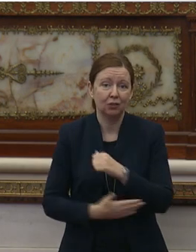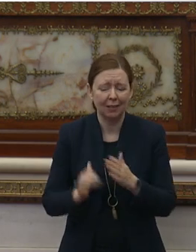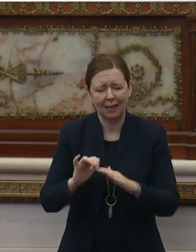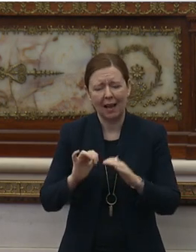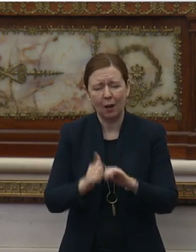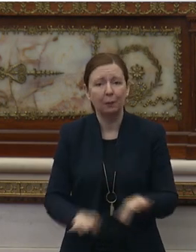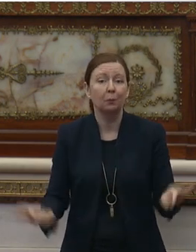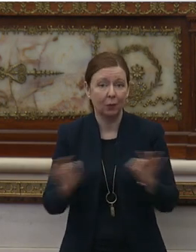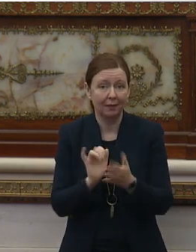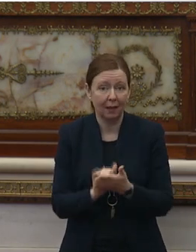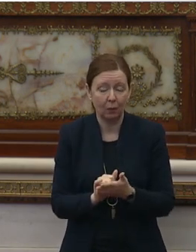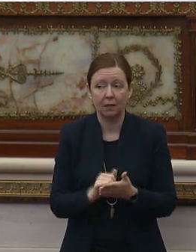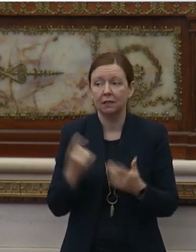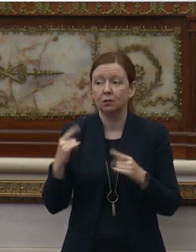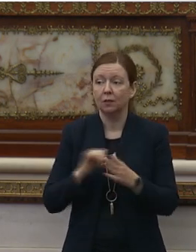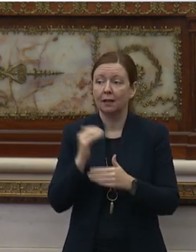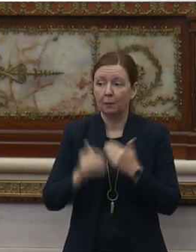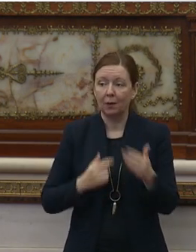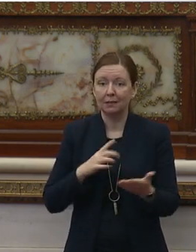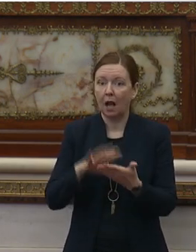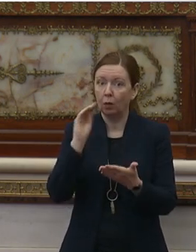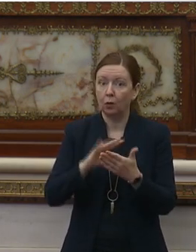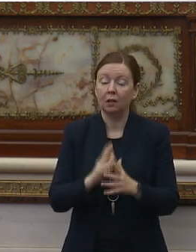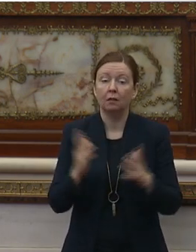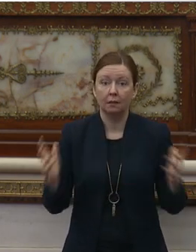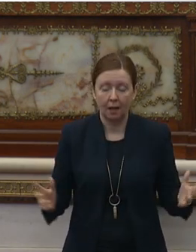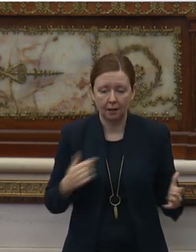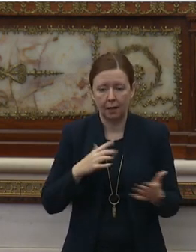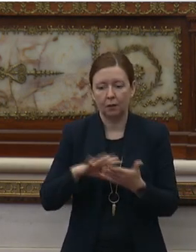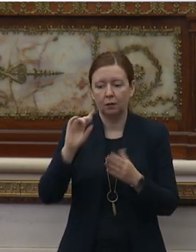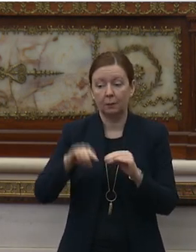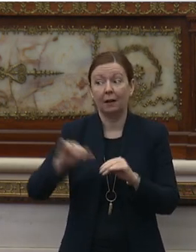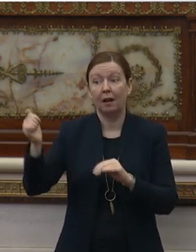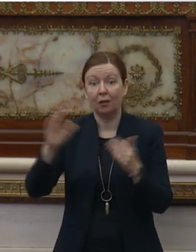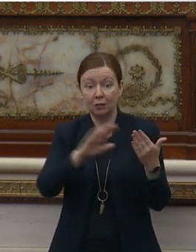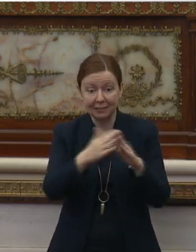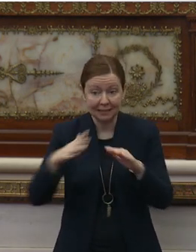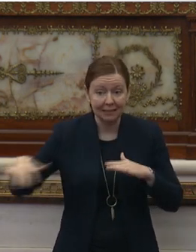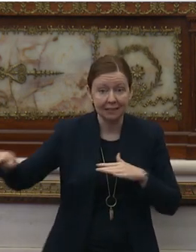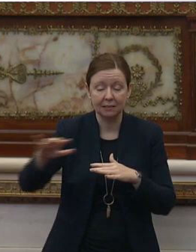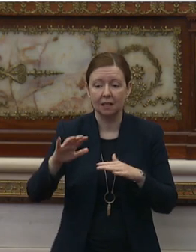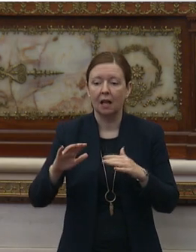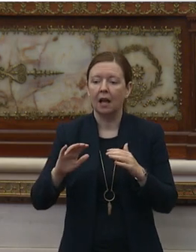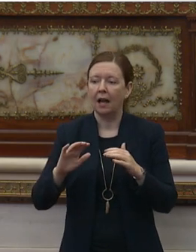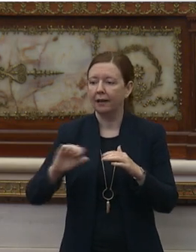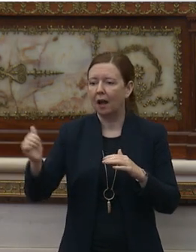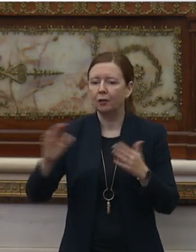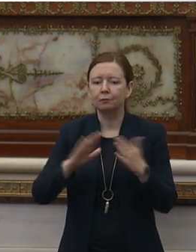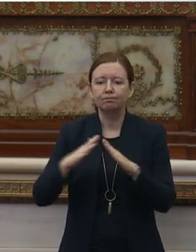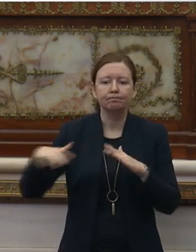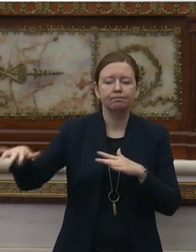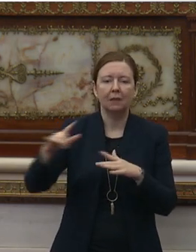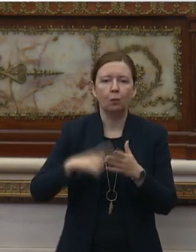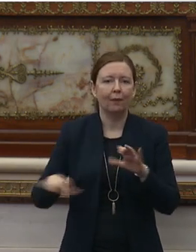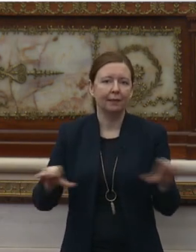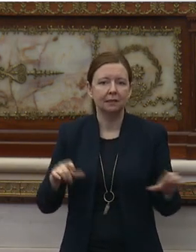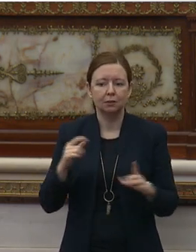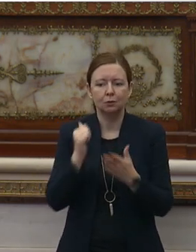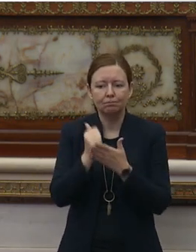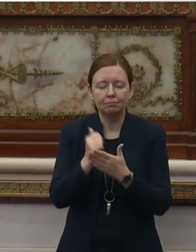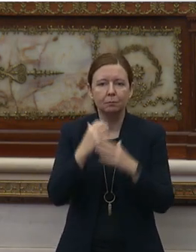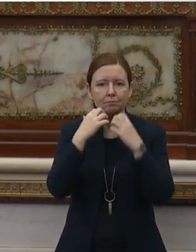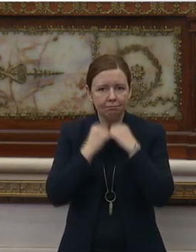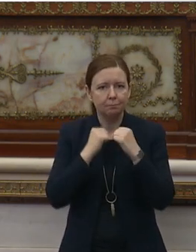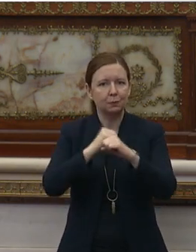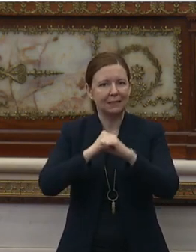was. And during that process, I learned a lot. And I learned about other cities and I learned about other municipalities and how they and what they did to help